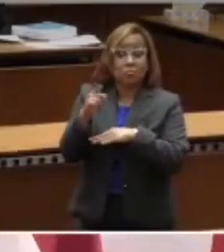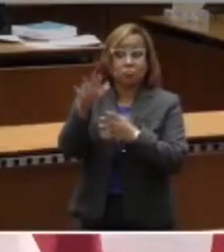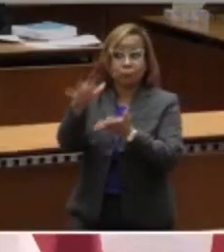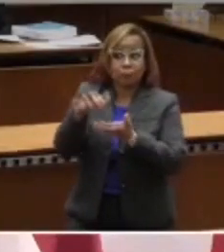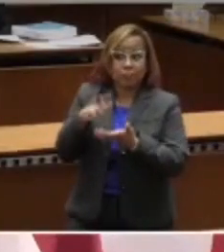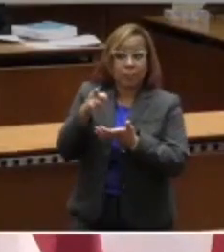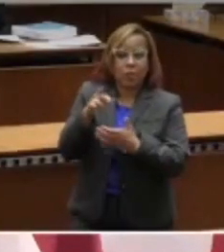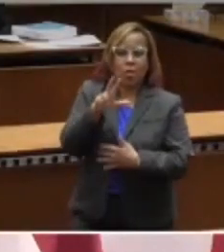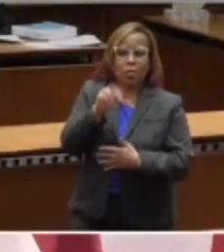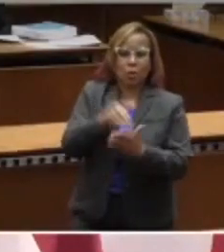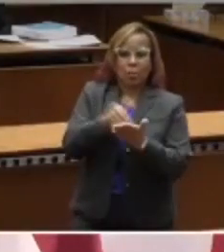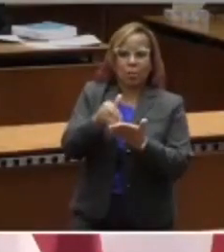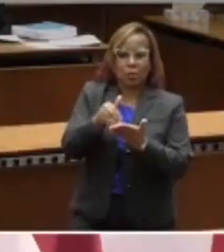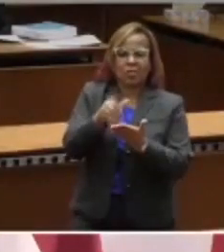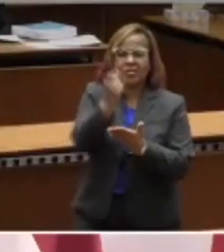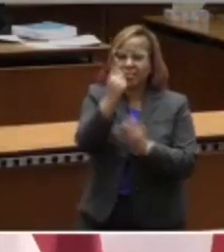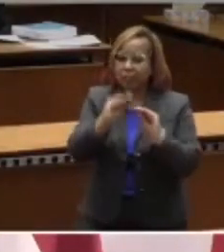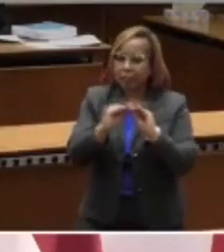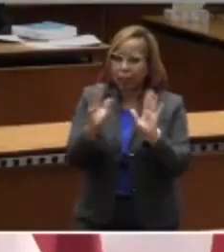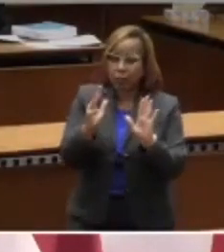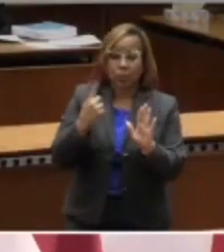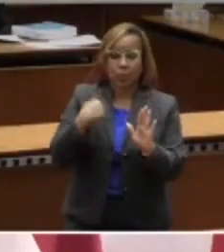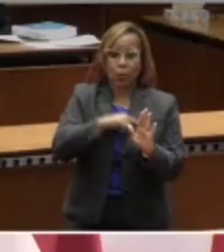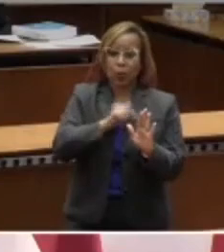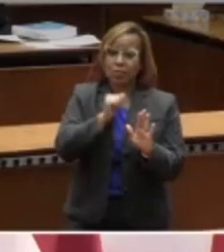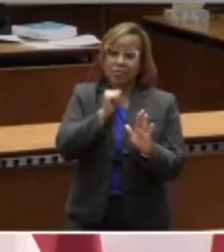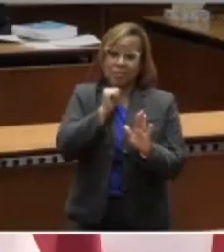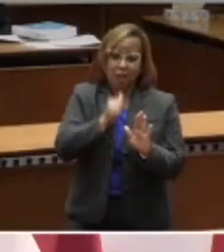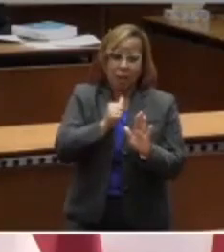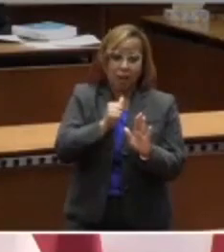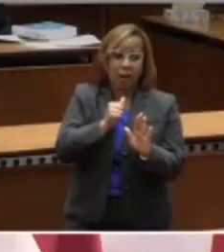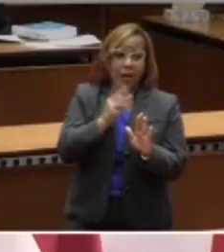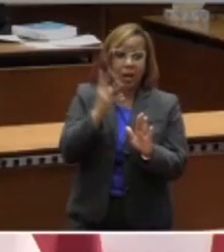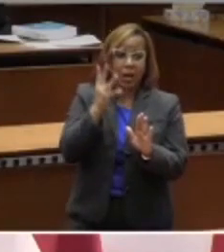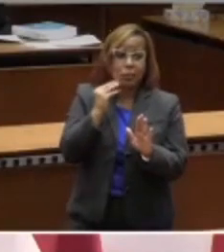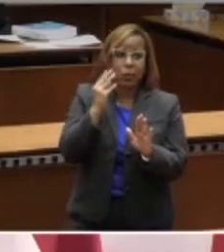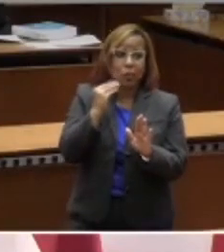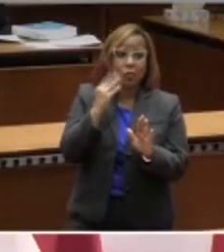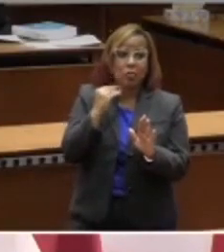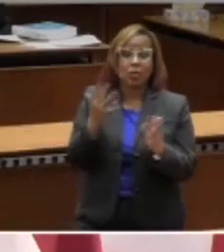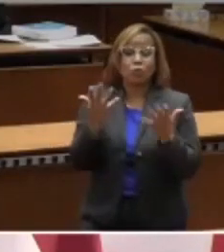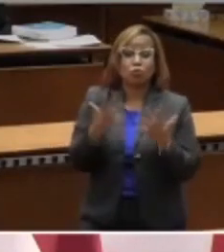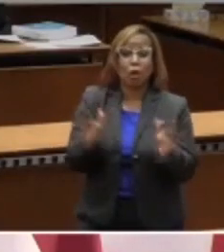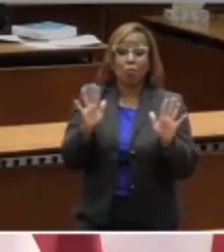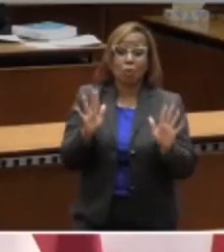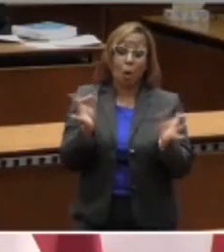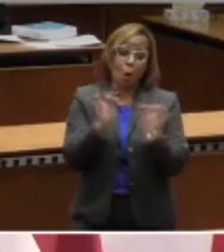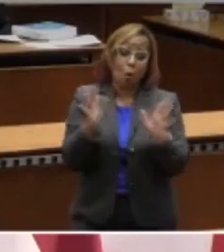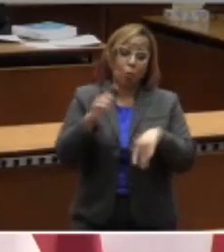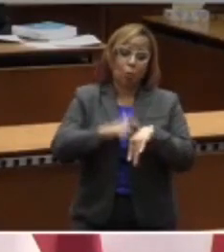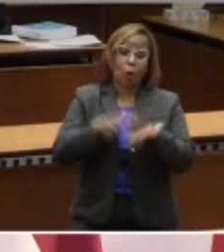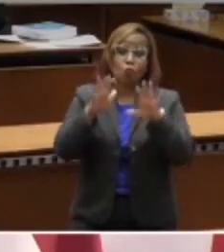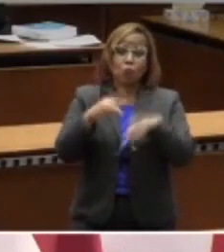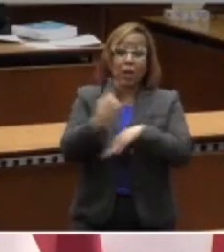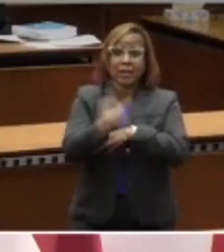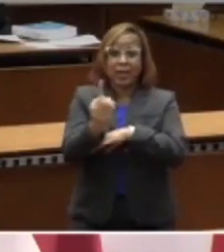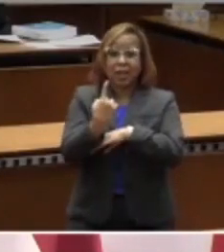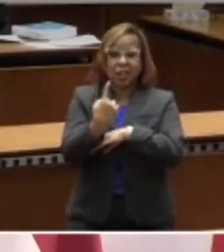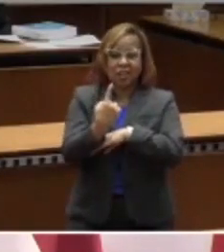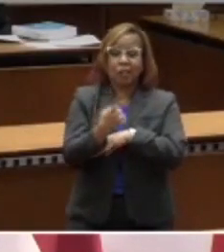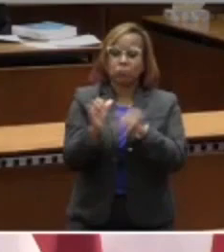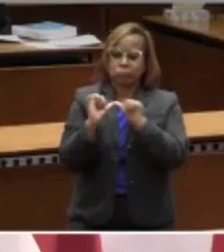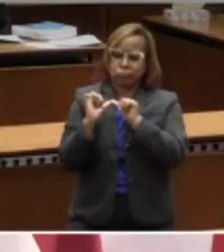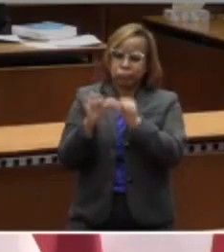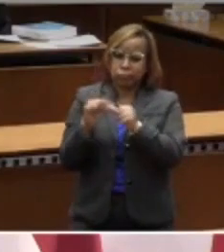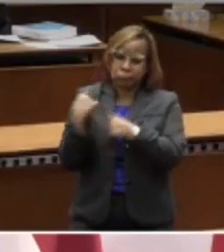$30 million. And to be clear, folks, we are not experiencing merely a rainy day. It is truly a rainy